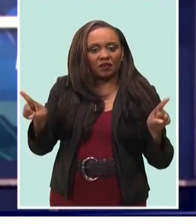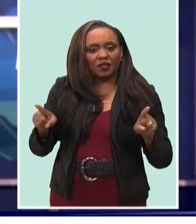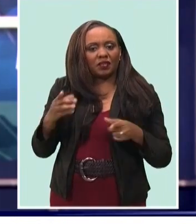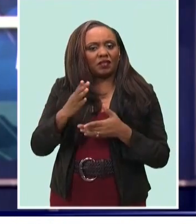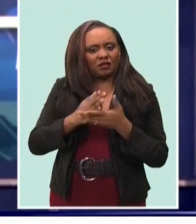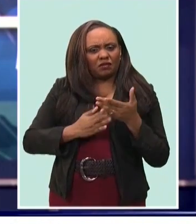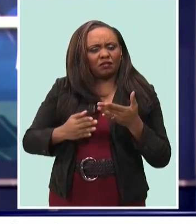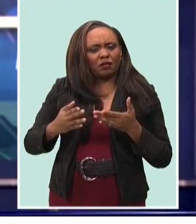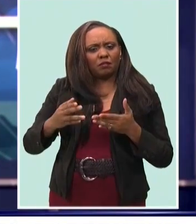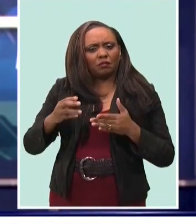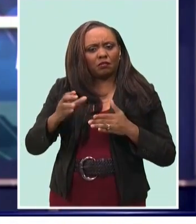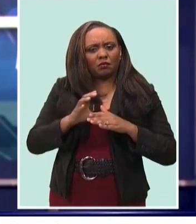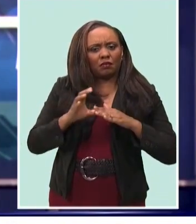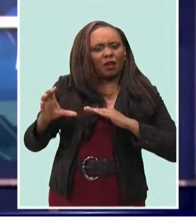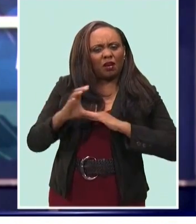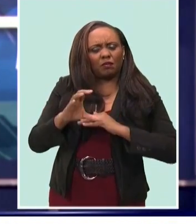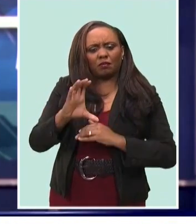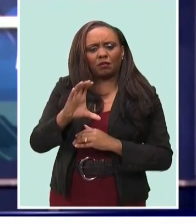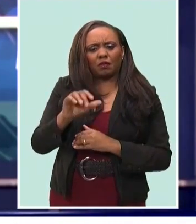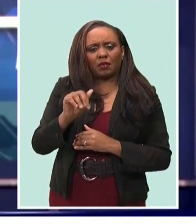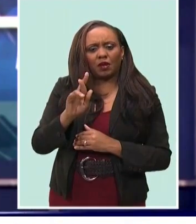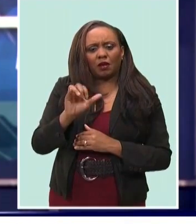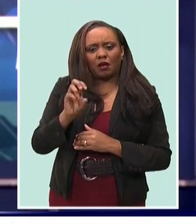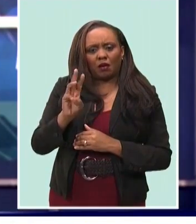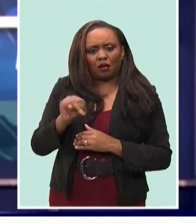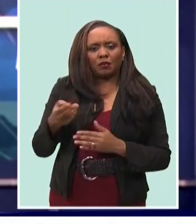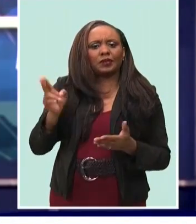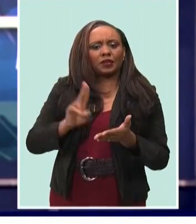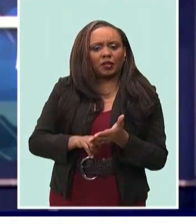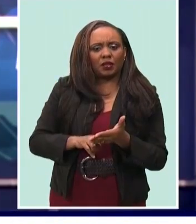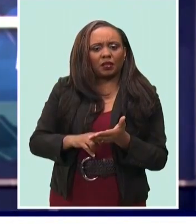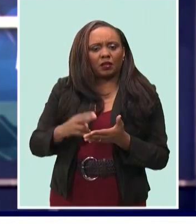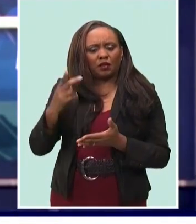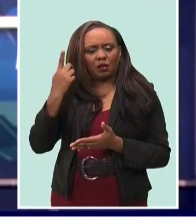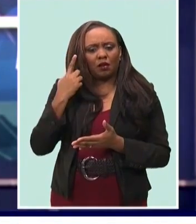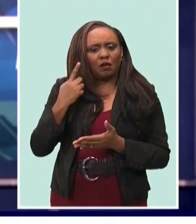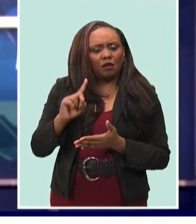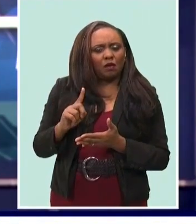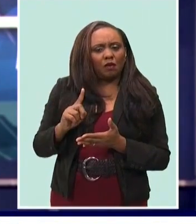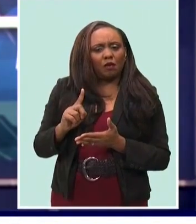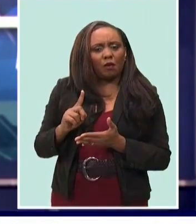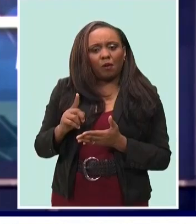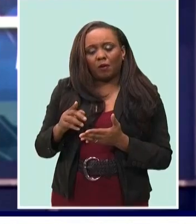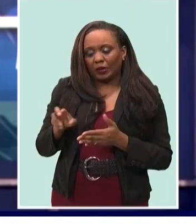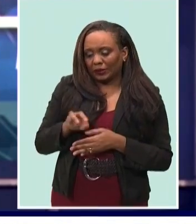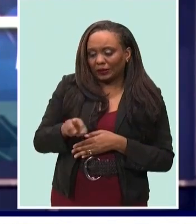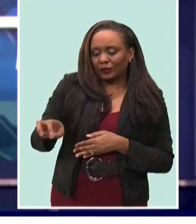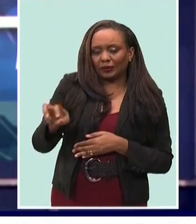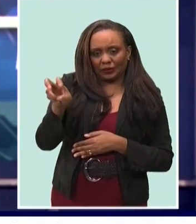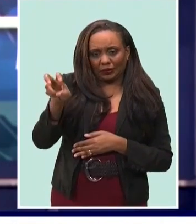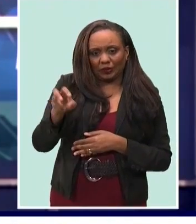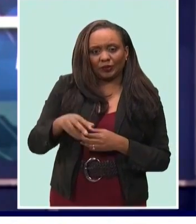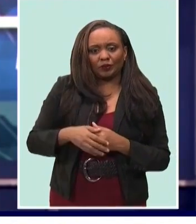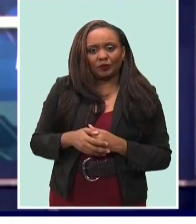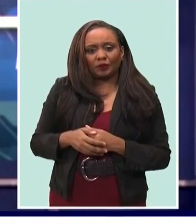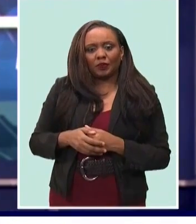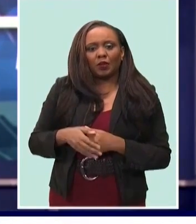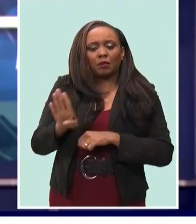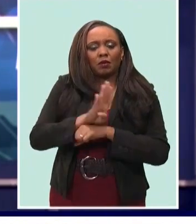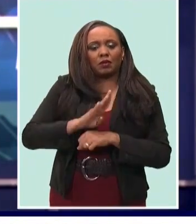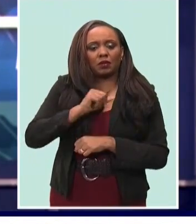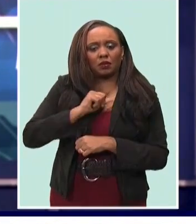Air Services Agreement, and 9 new member states signed the declaration to provisionally apply it. Barbados Ambassador to CARICOM, David